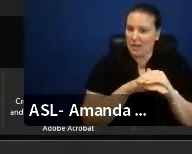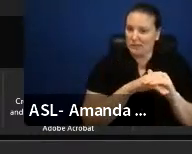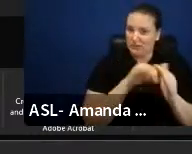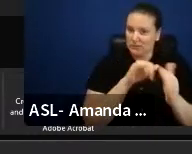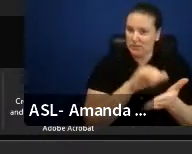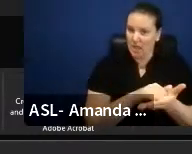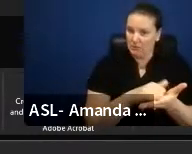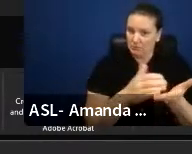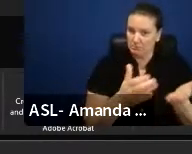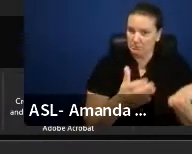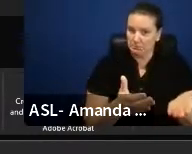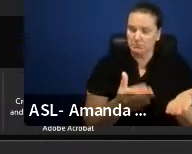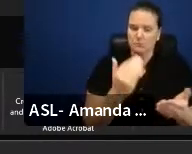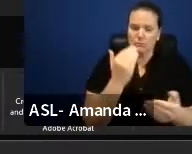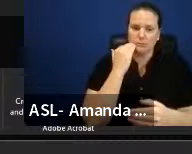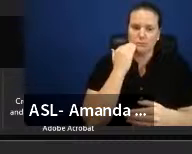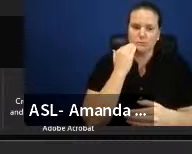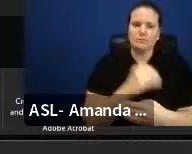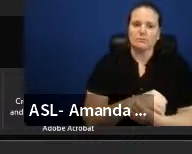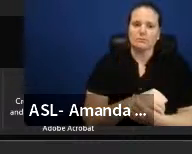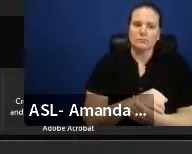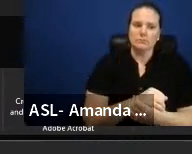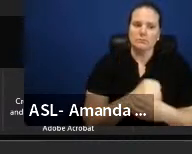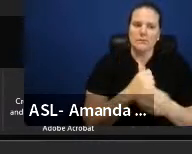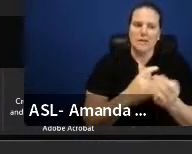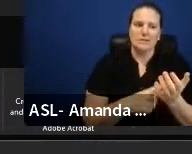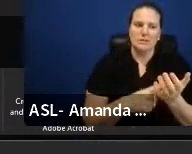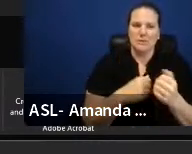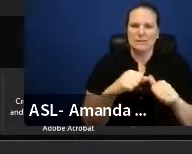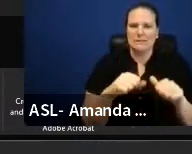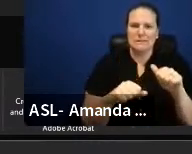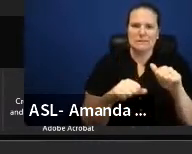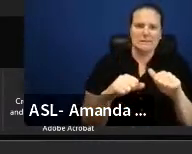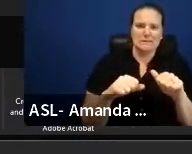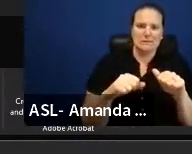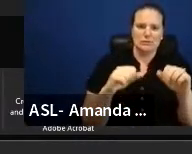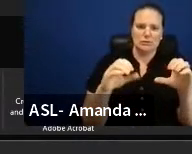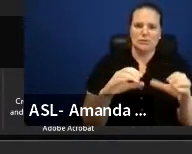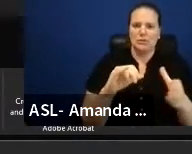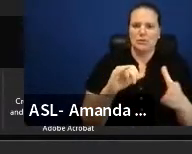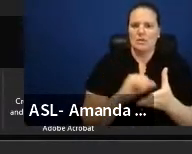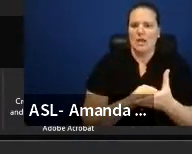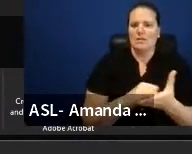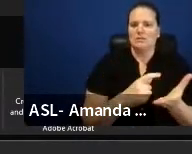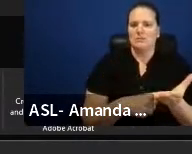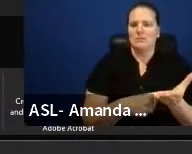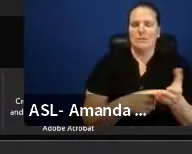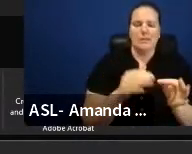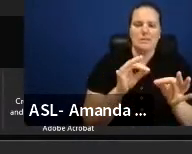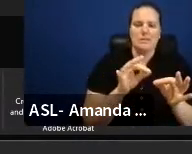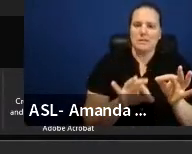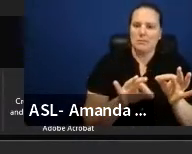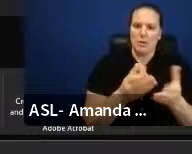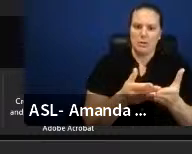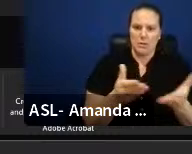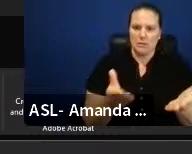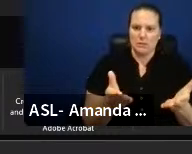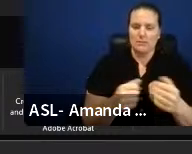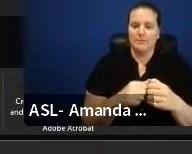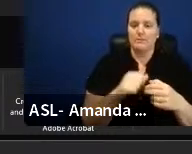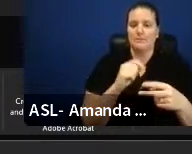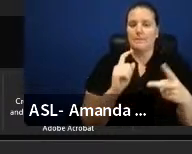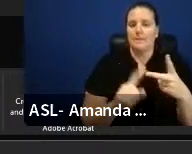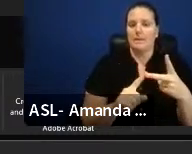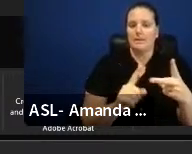them. You know, I think sometimes we hesitate to do sometimes the simplest stuff. And then